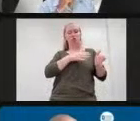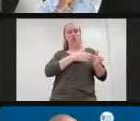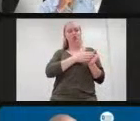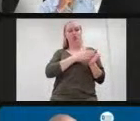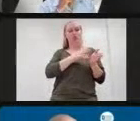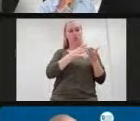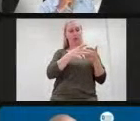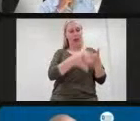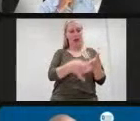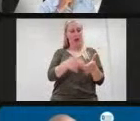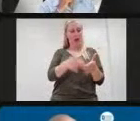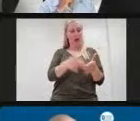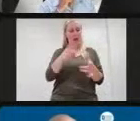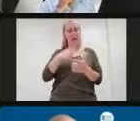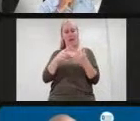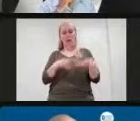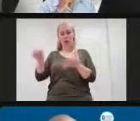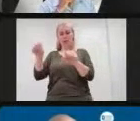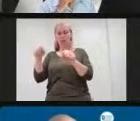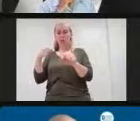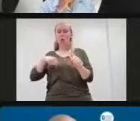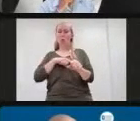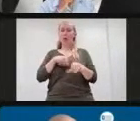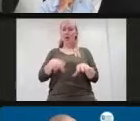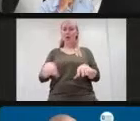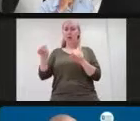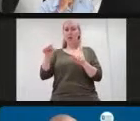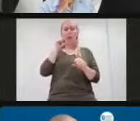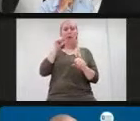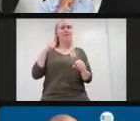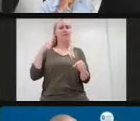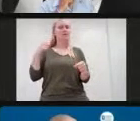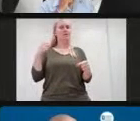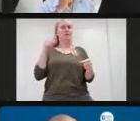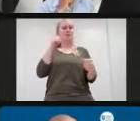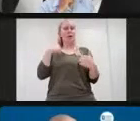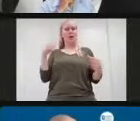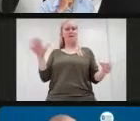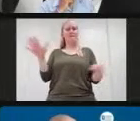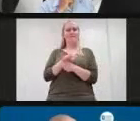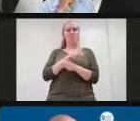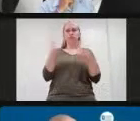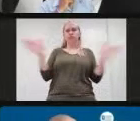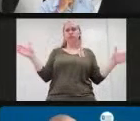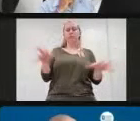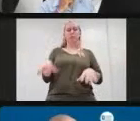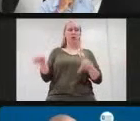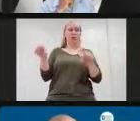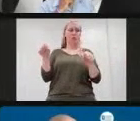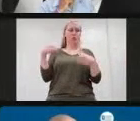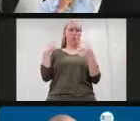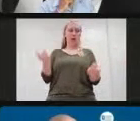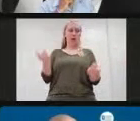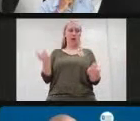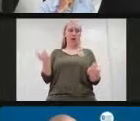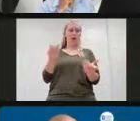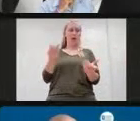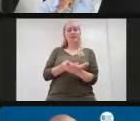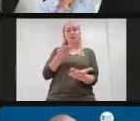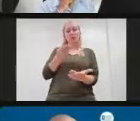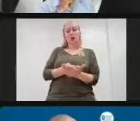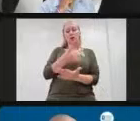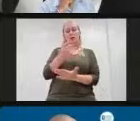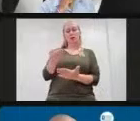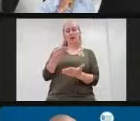adoption. So like when we adopted we haven't had a full scale adoption for a long time. And the dollars in the budget process